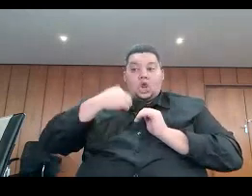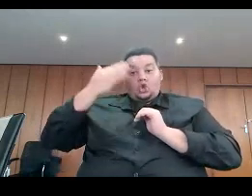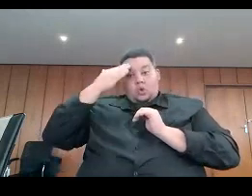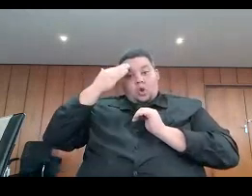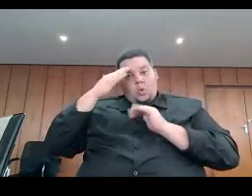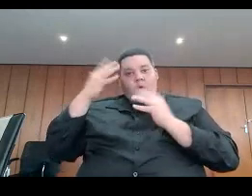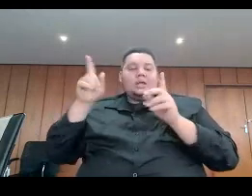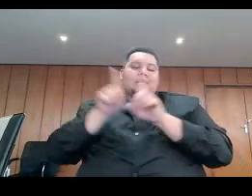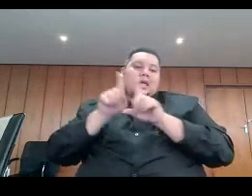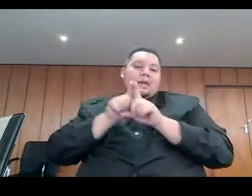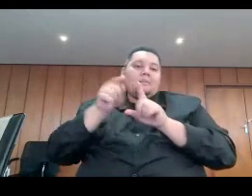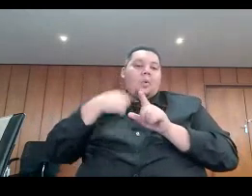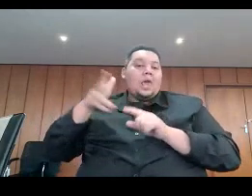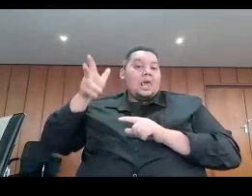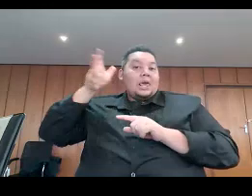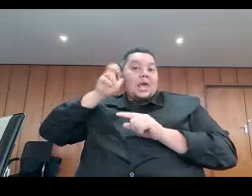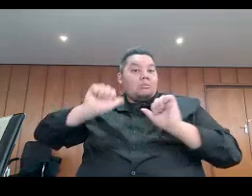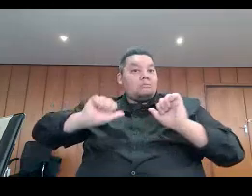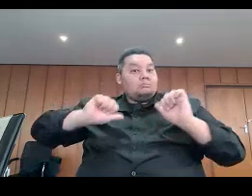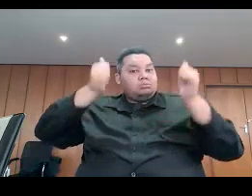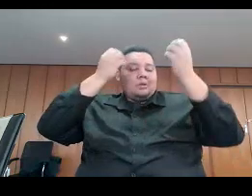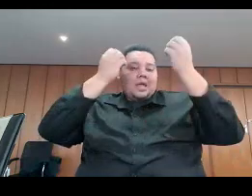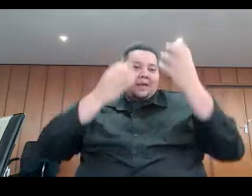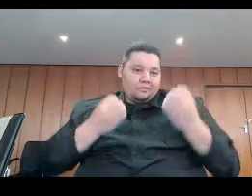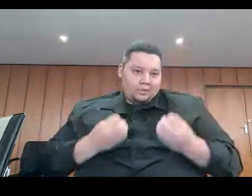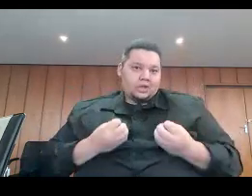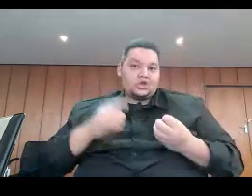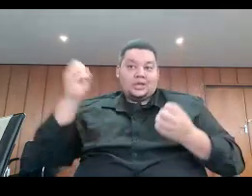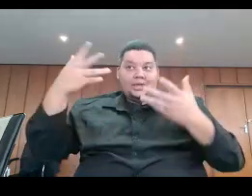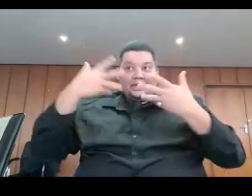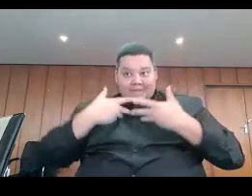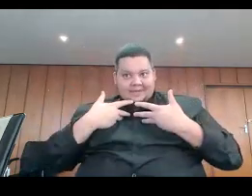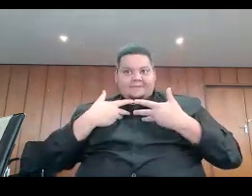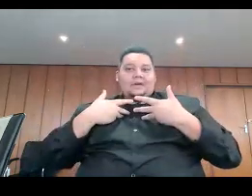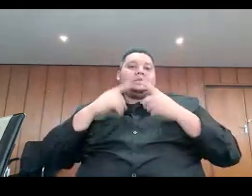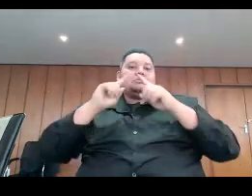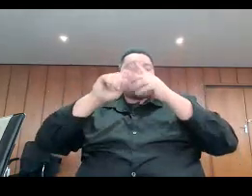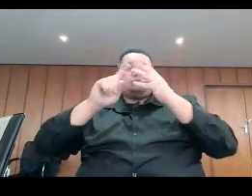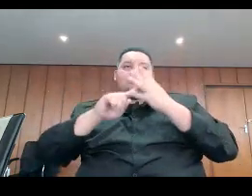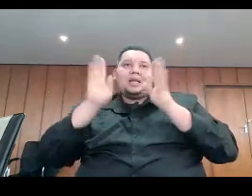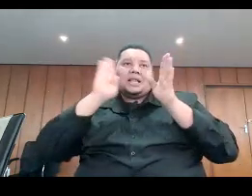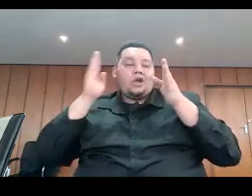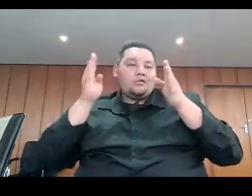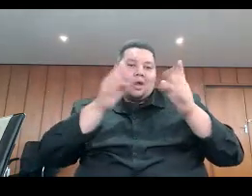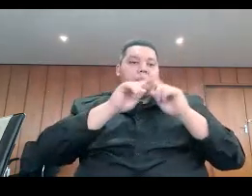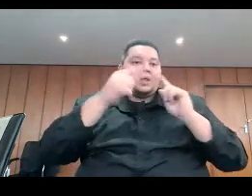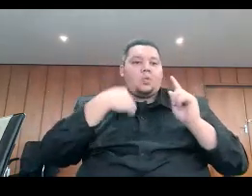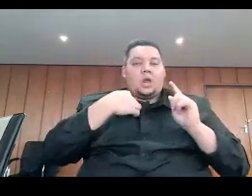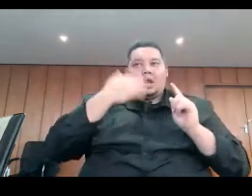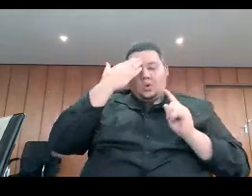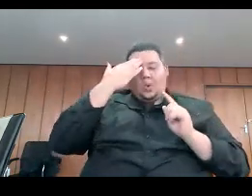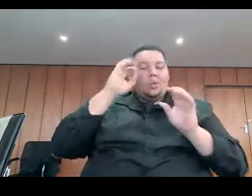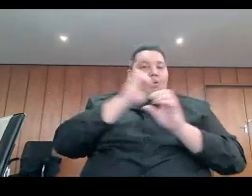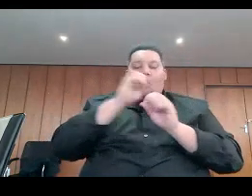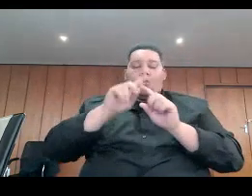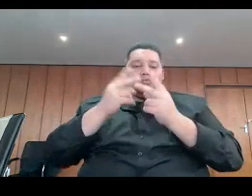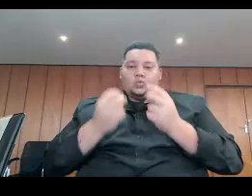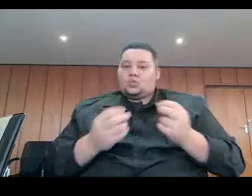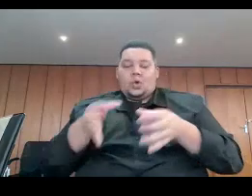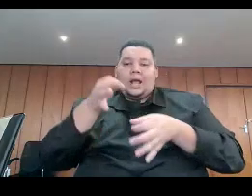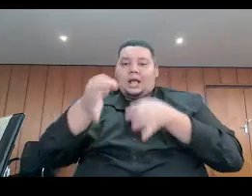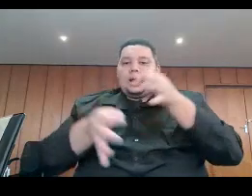we've heard wonderful data that's actually given us that direction, but we know the no-do gap can be